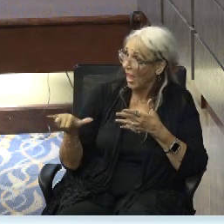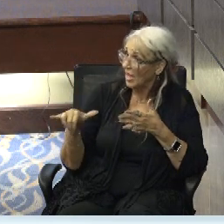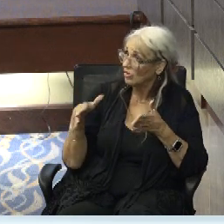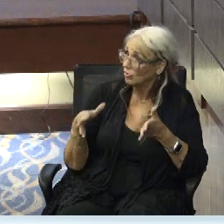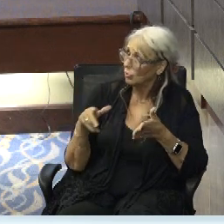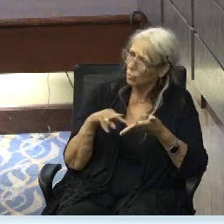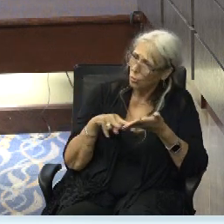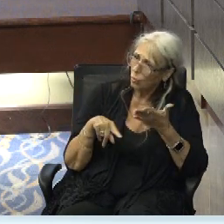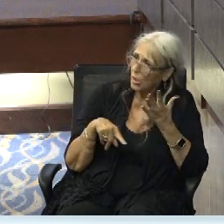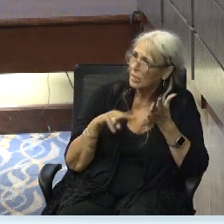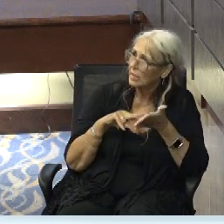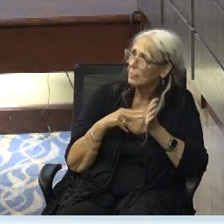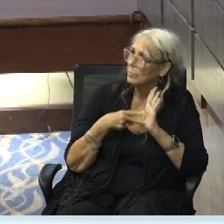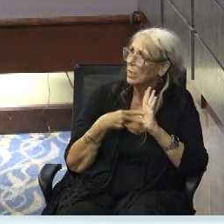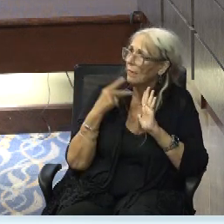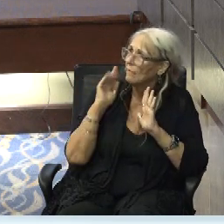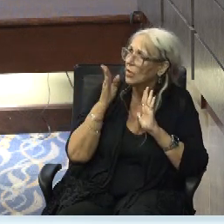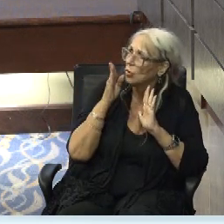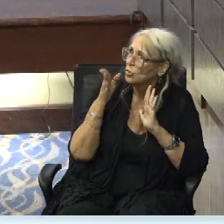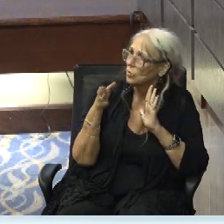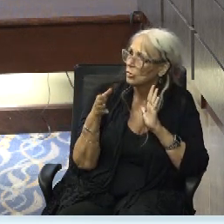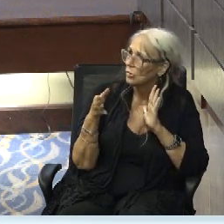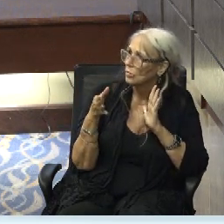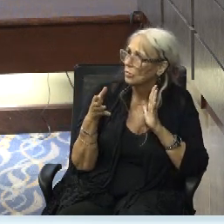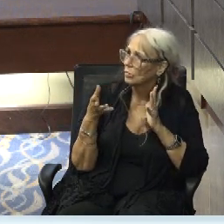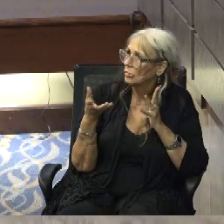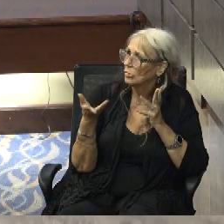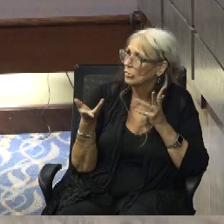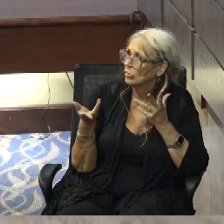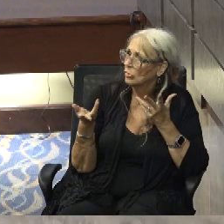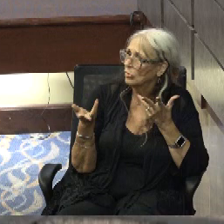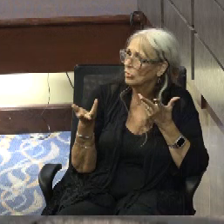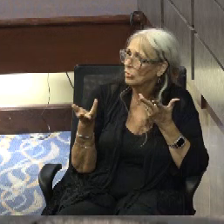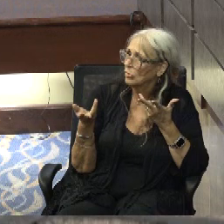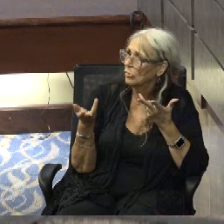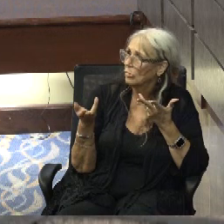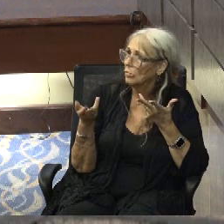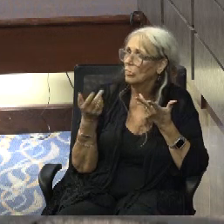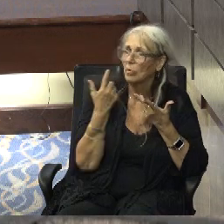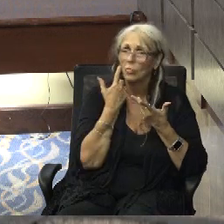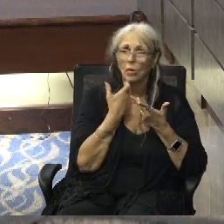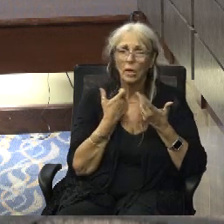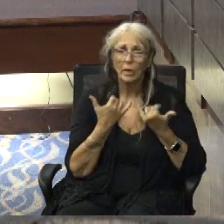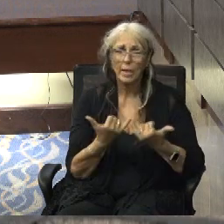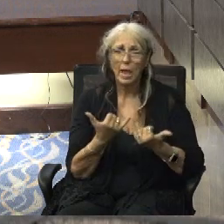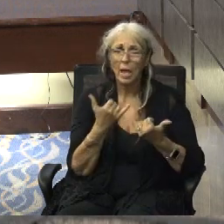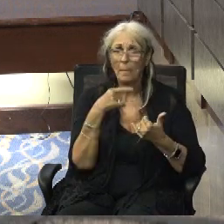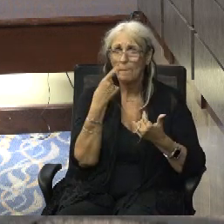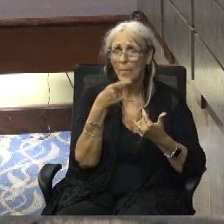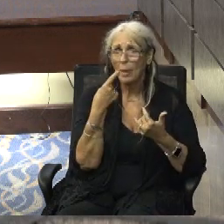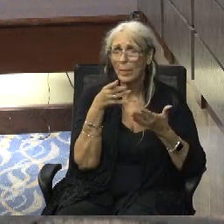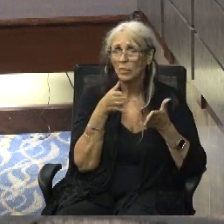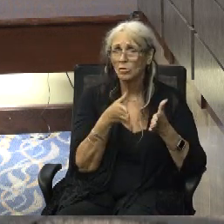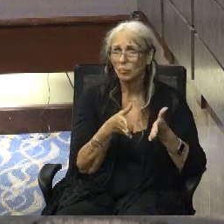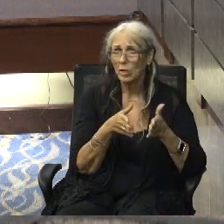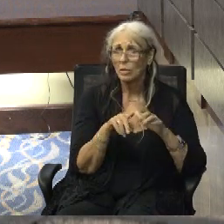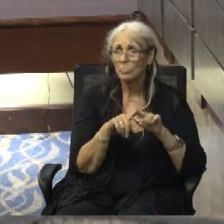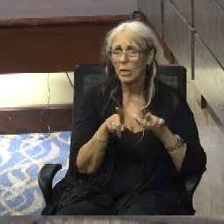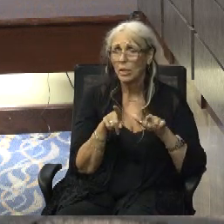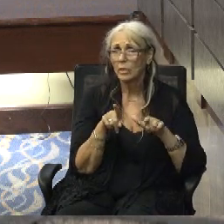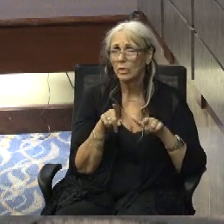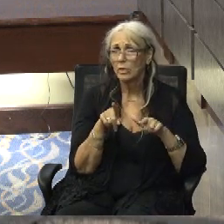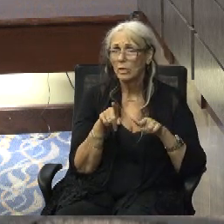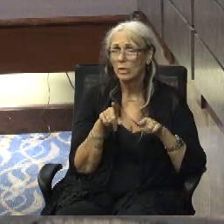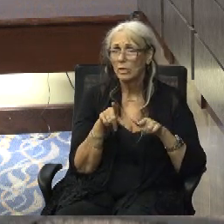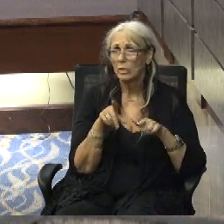what does it mean for future use? So, currently, right now, it is a public street, but Correct. it's mainly